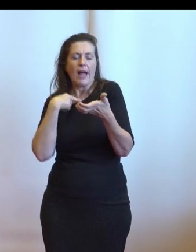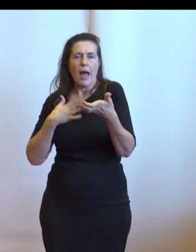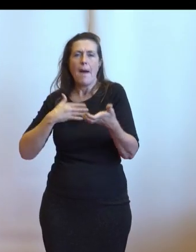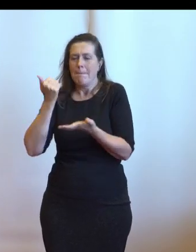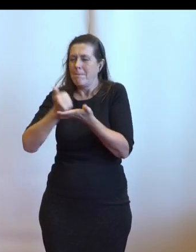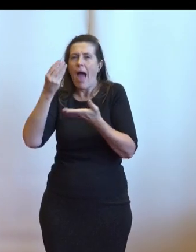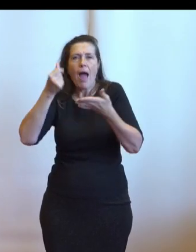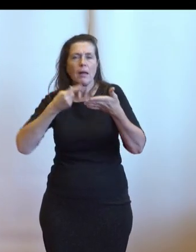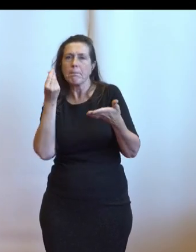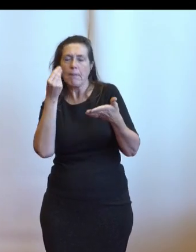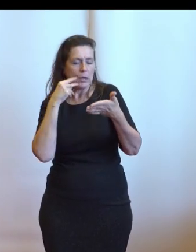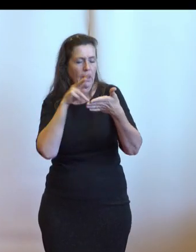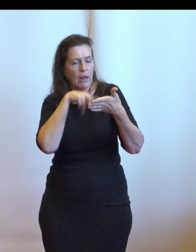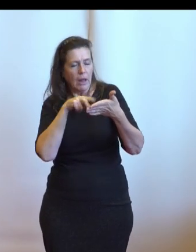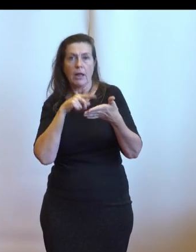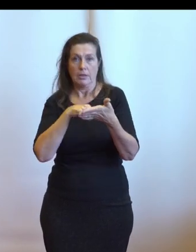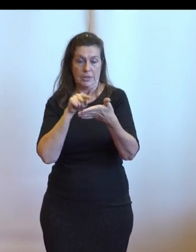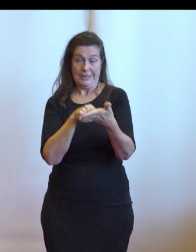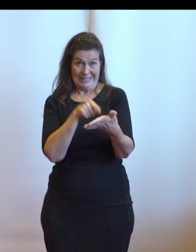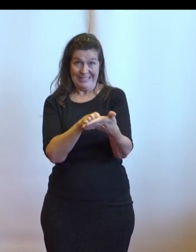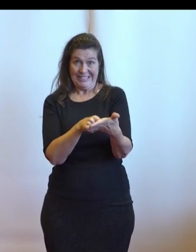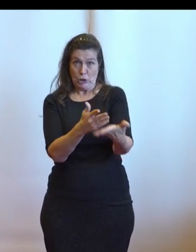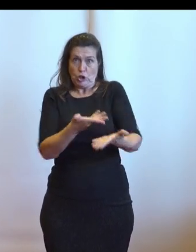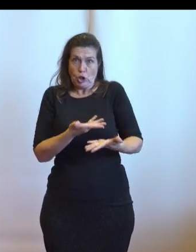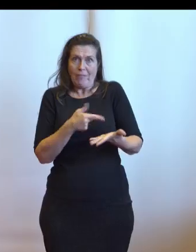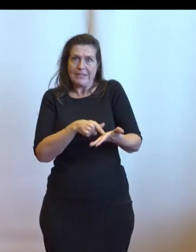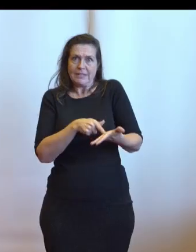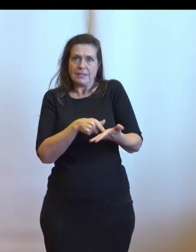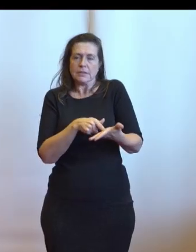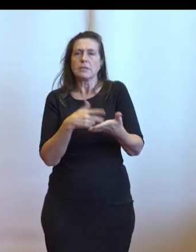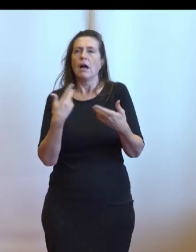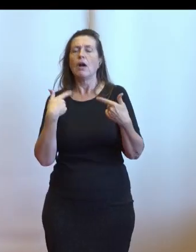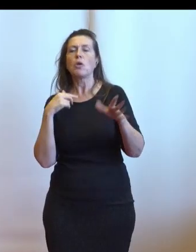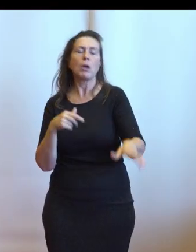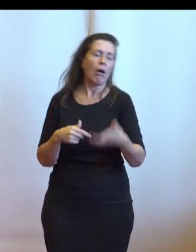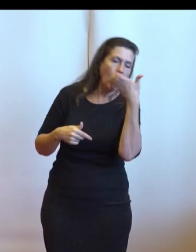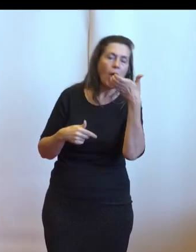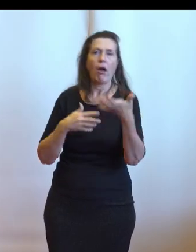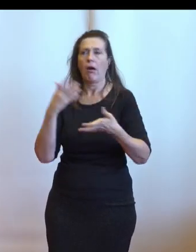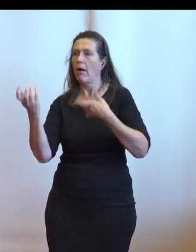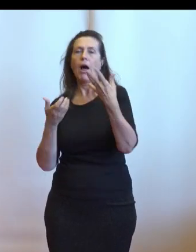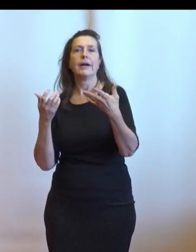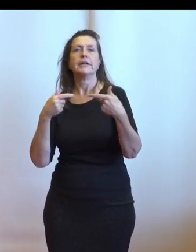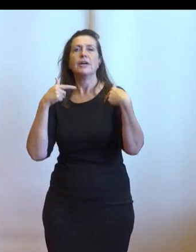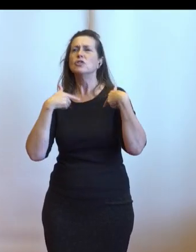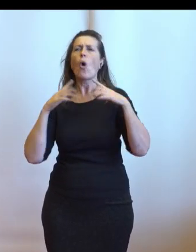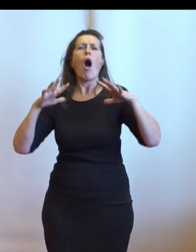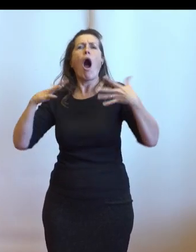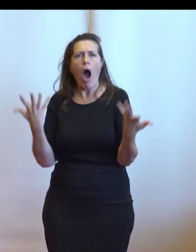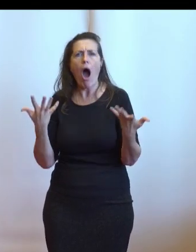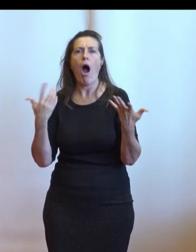have a requirement for accessible products and services. And so if we focus the attention on how we create broadly